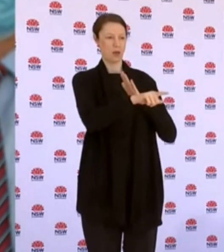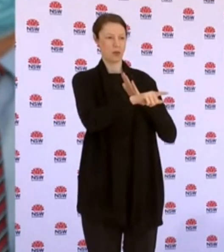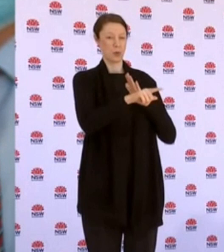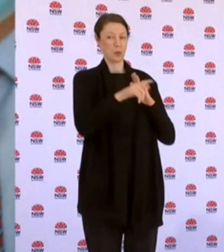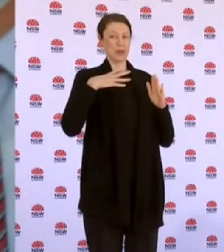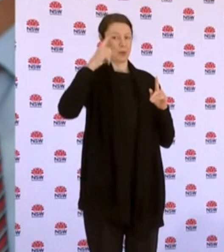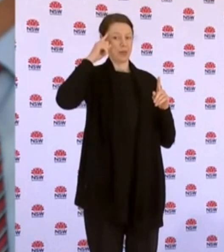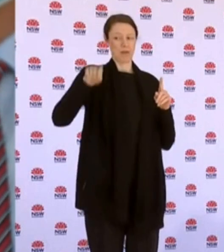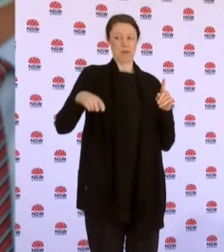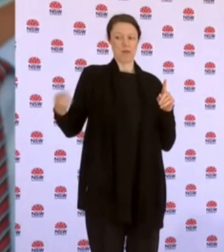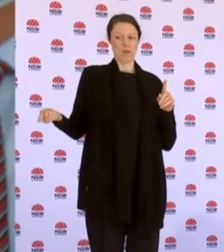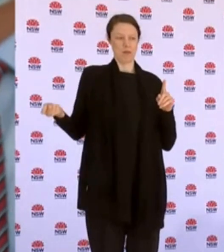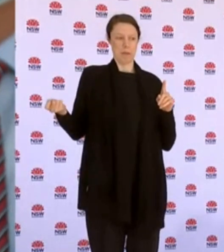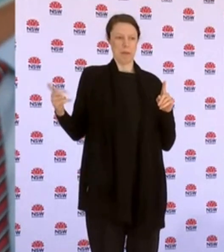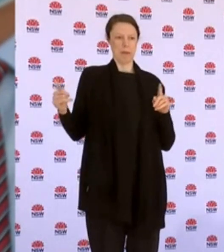you go about your